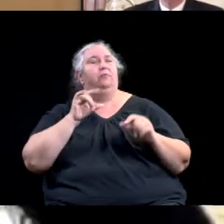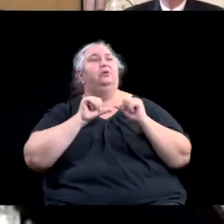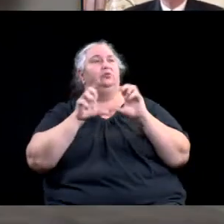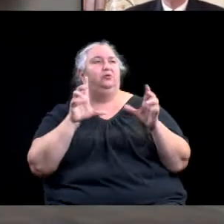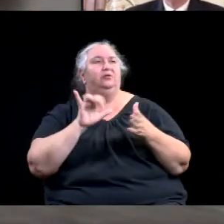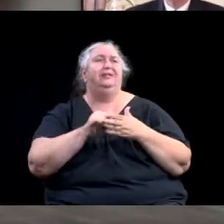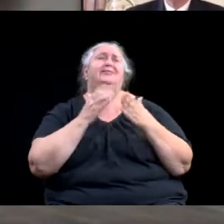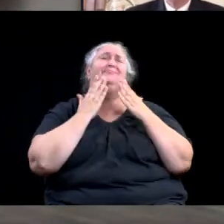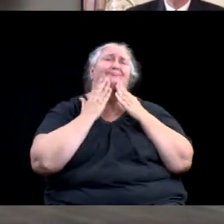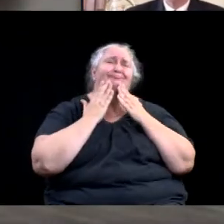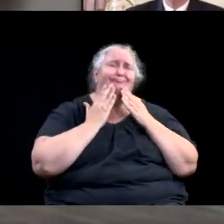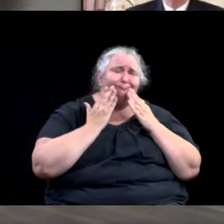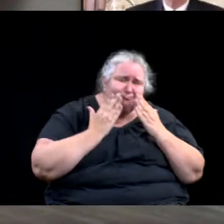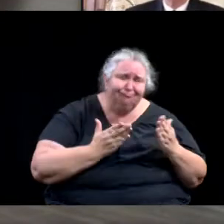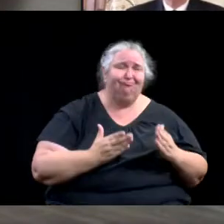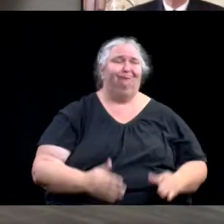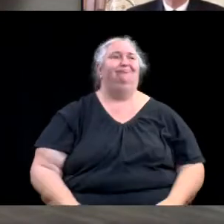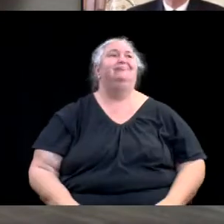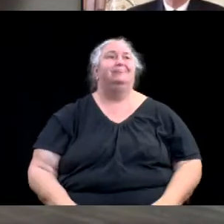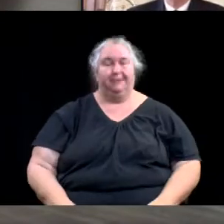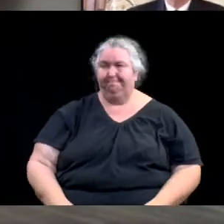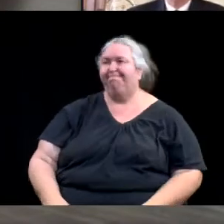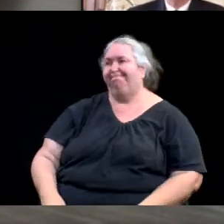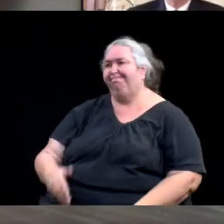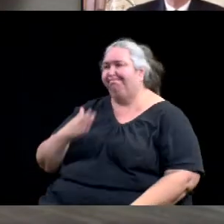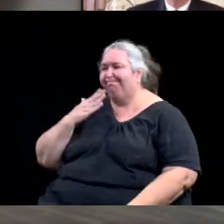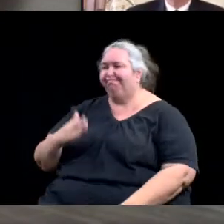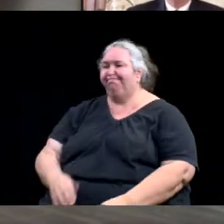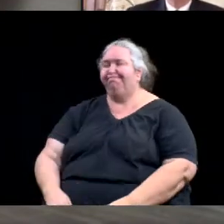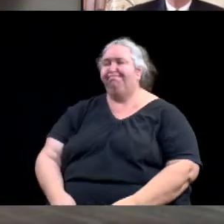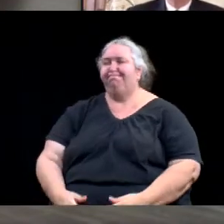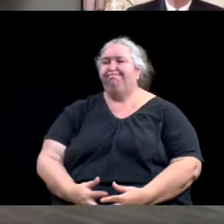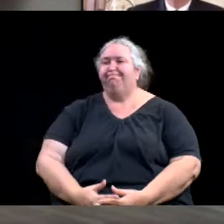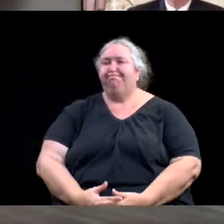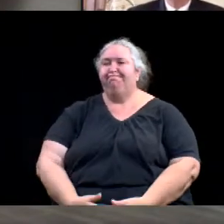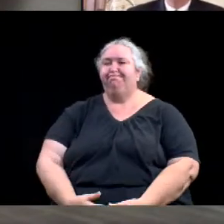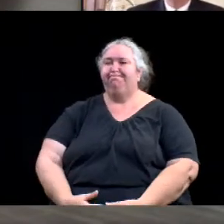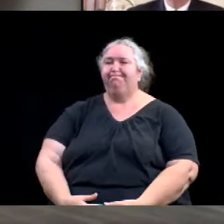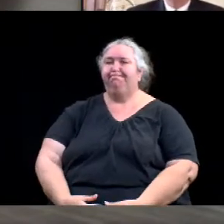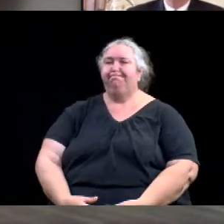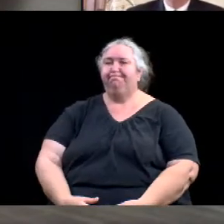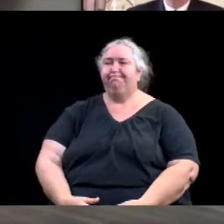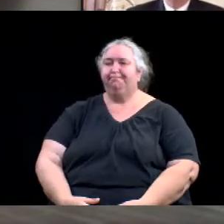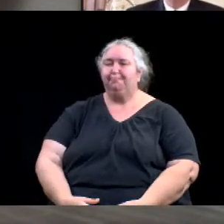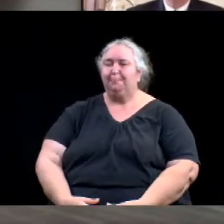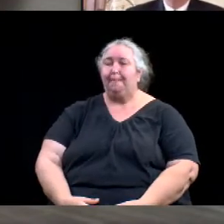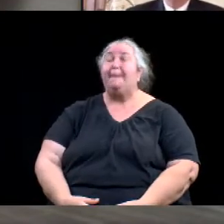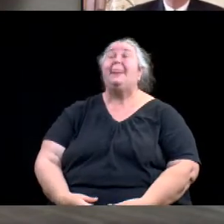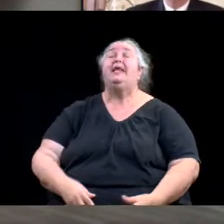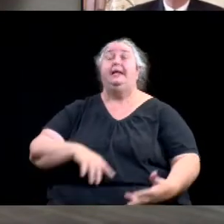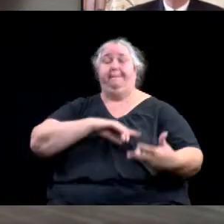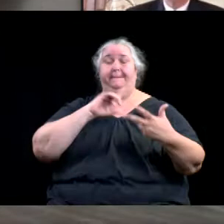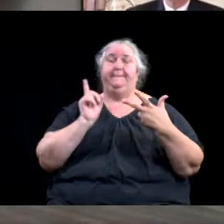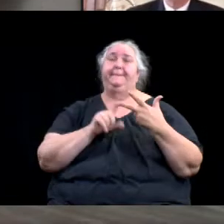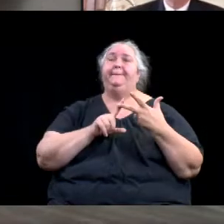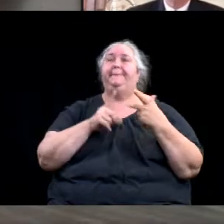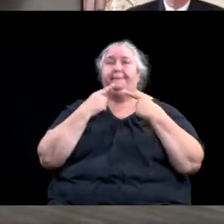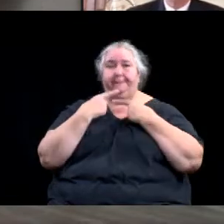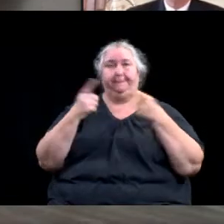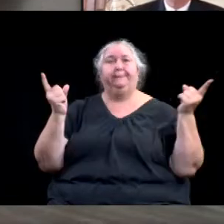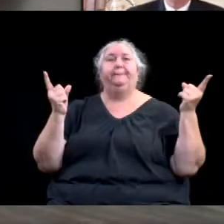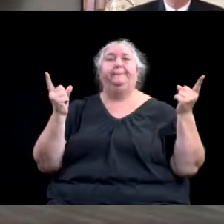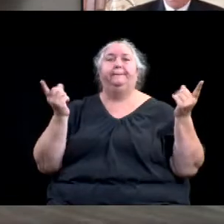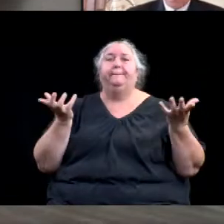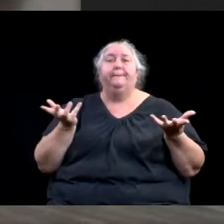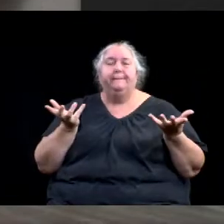Our next proclamation is a proclamation proclaiming May 2021 as International Code